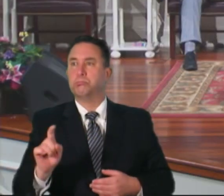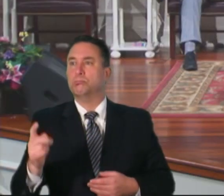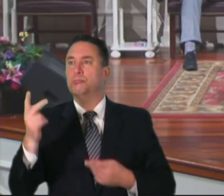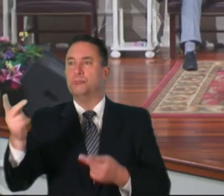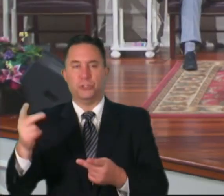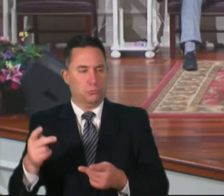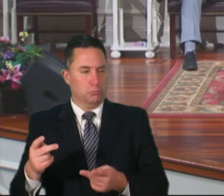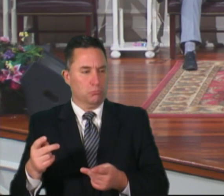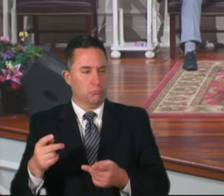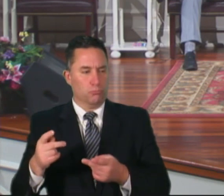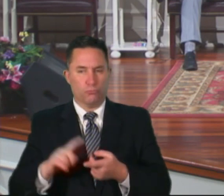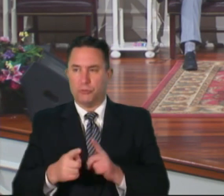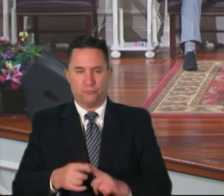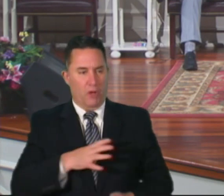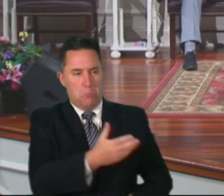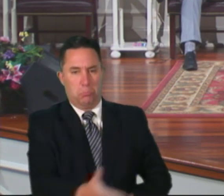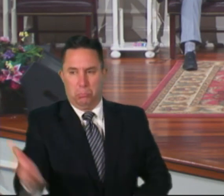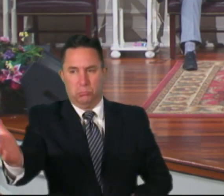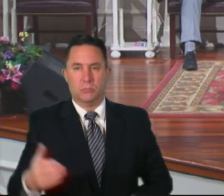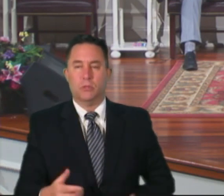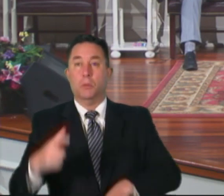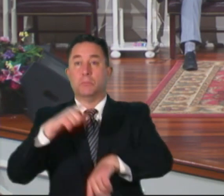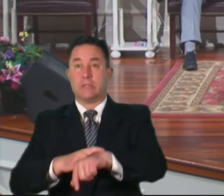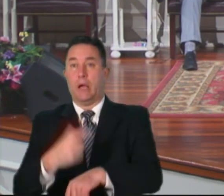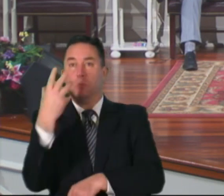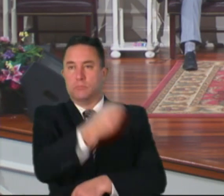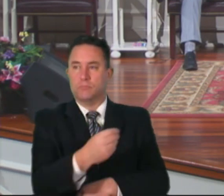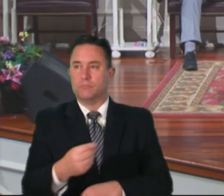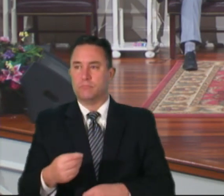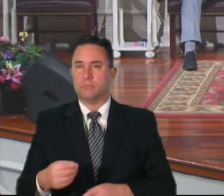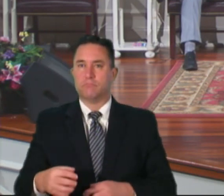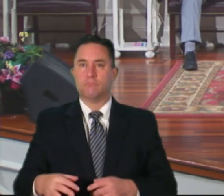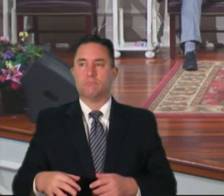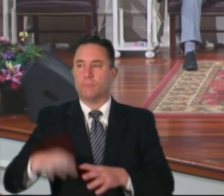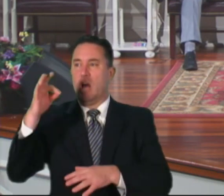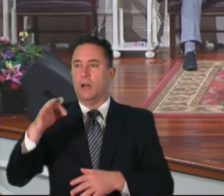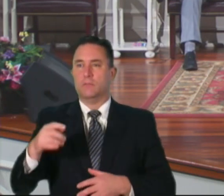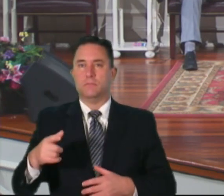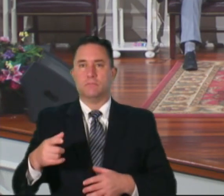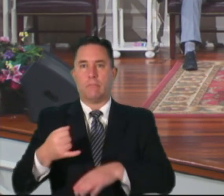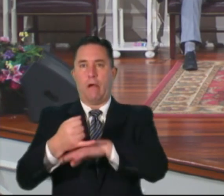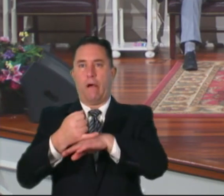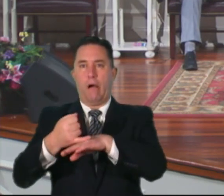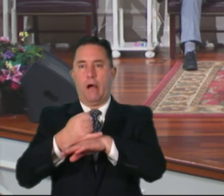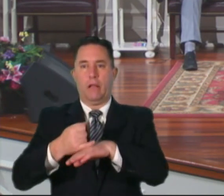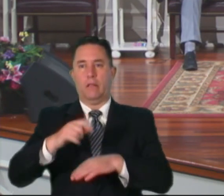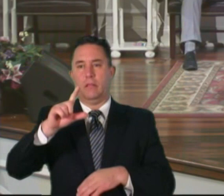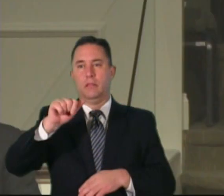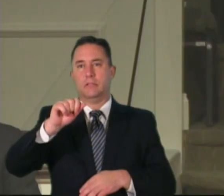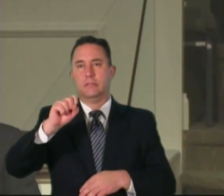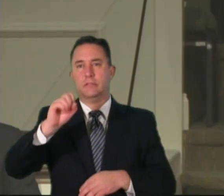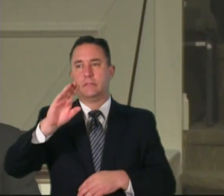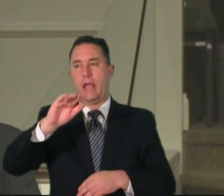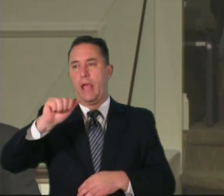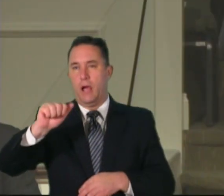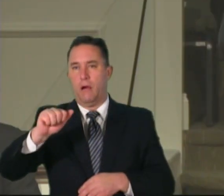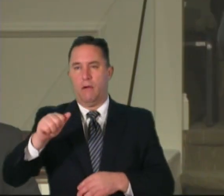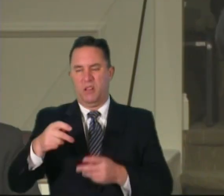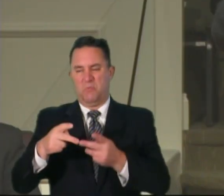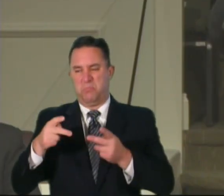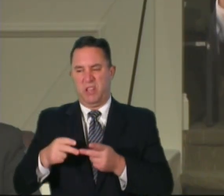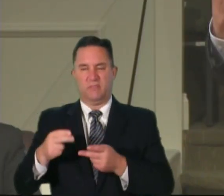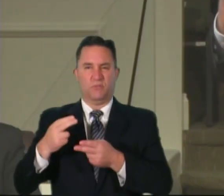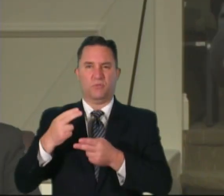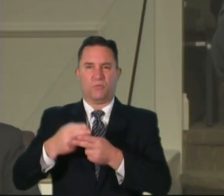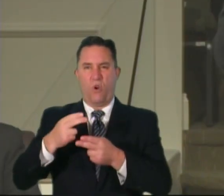his friends. But when it was time to leave, they found themselves in the little island of Lasea, and a place where they